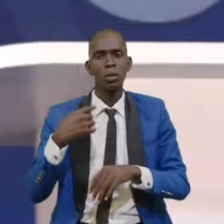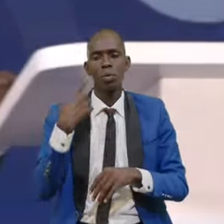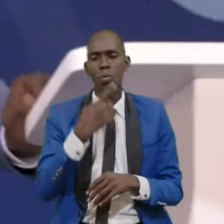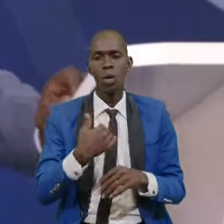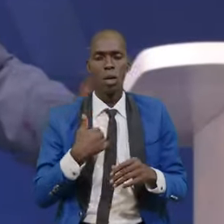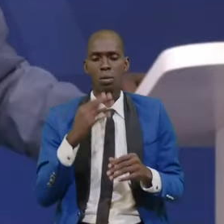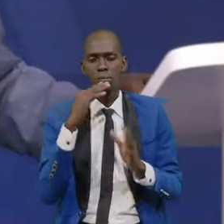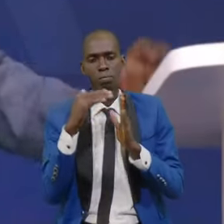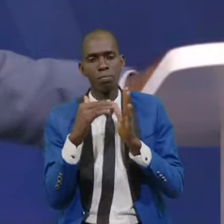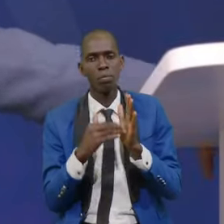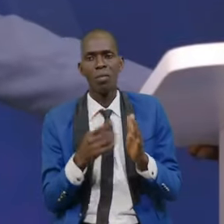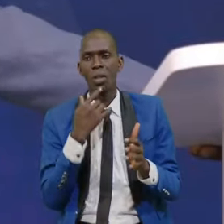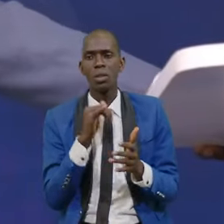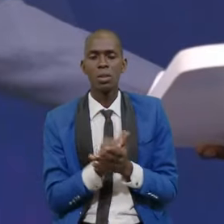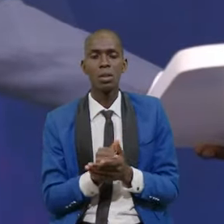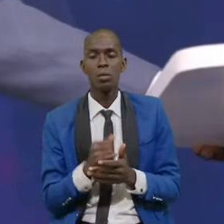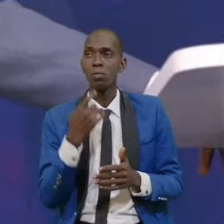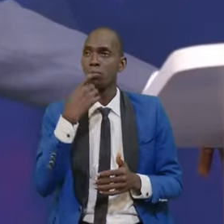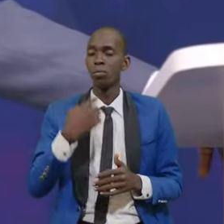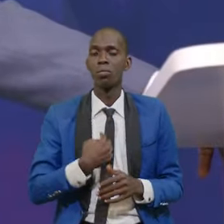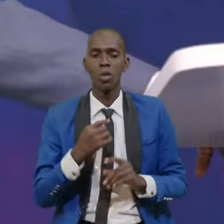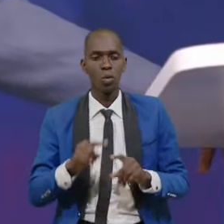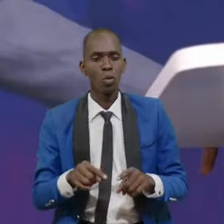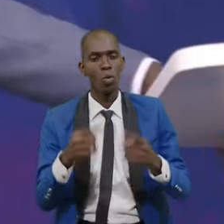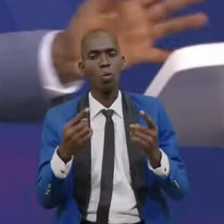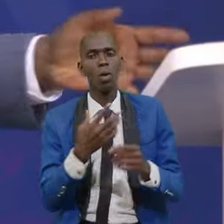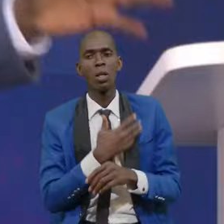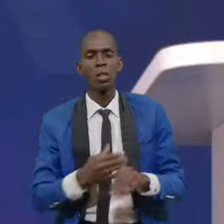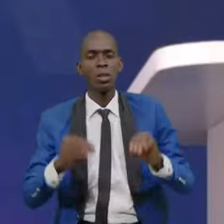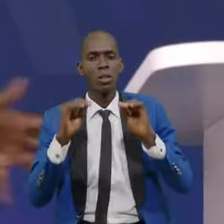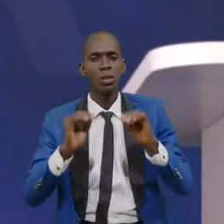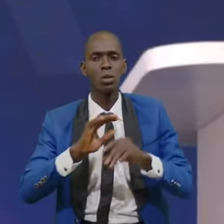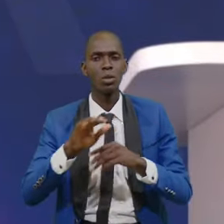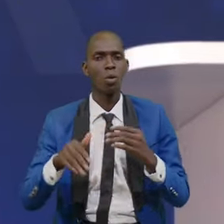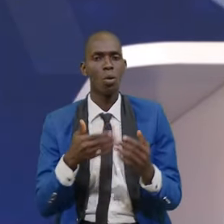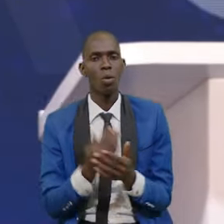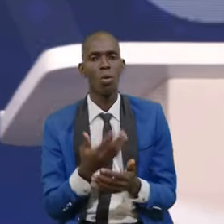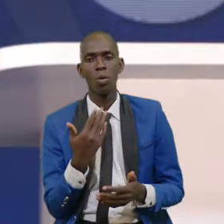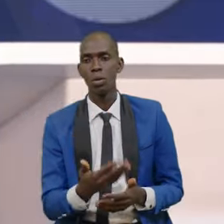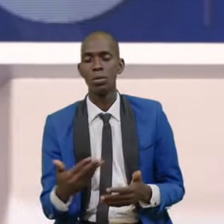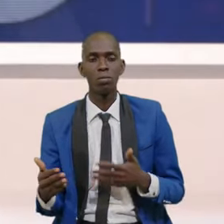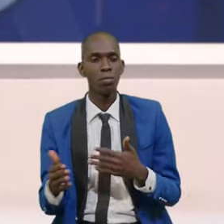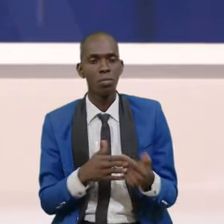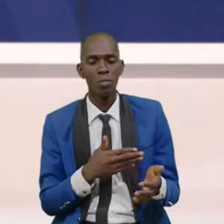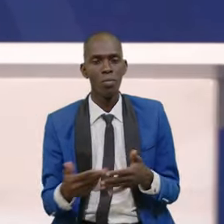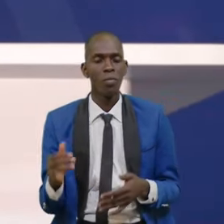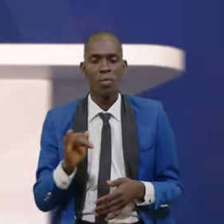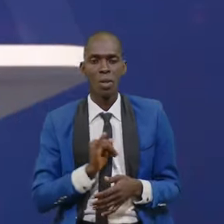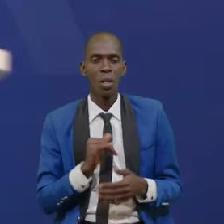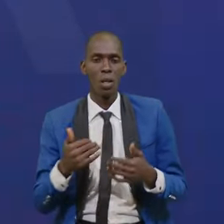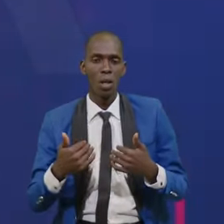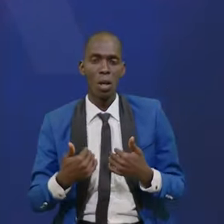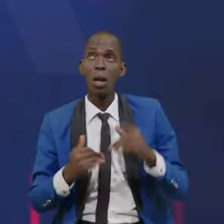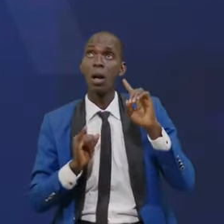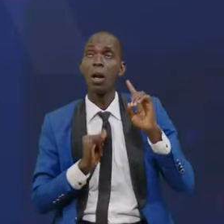and he says, go and teach all things whatsoever I have commanded you.